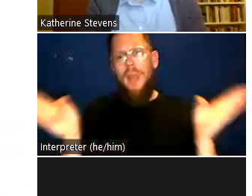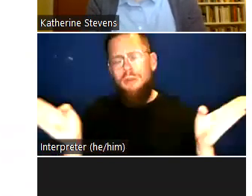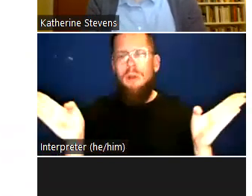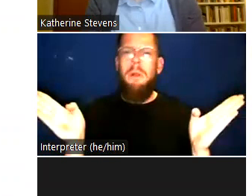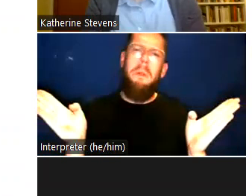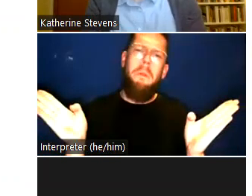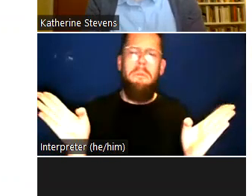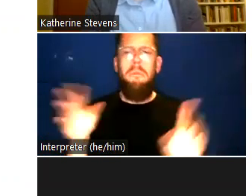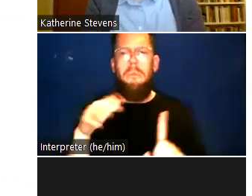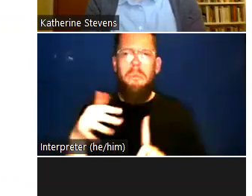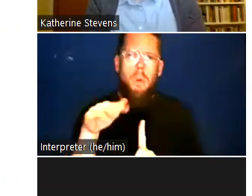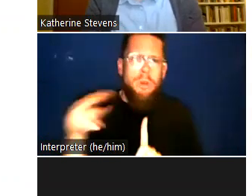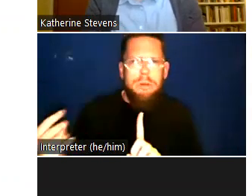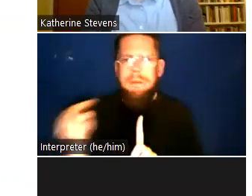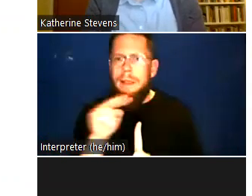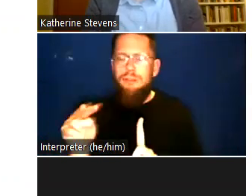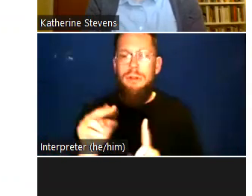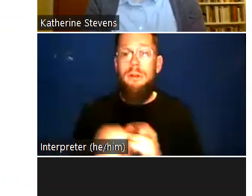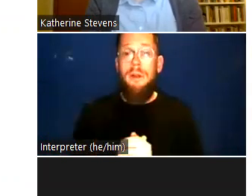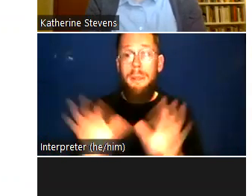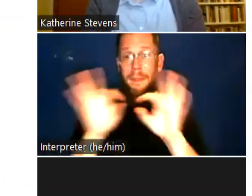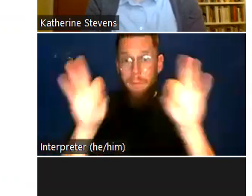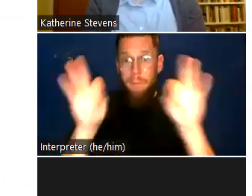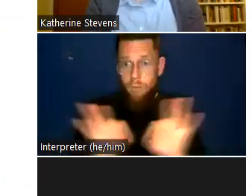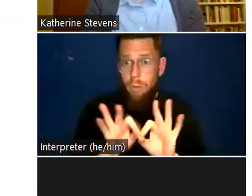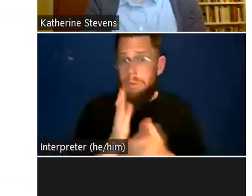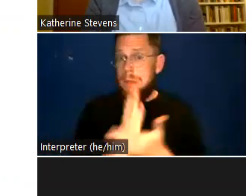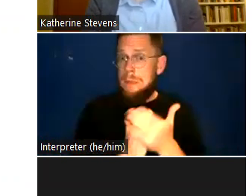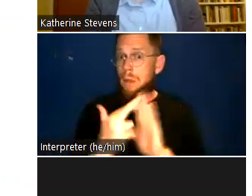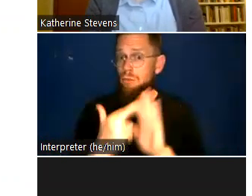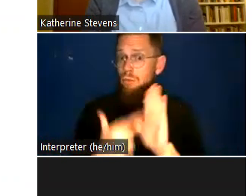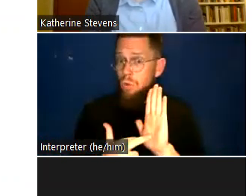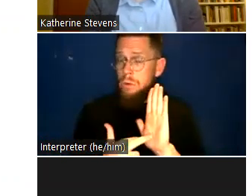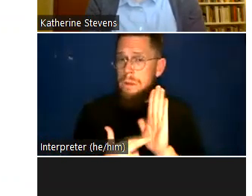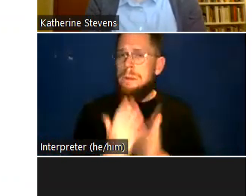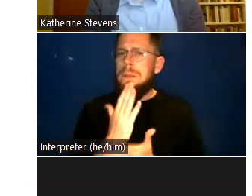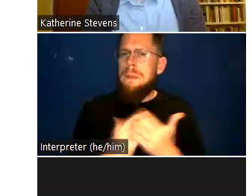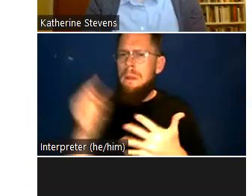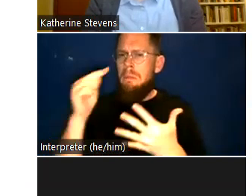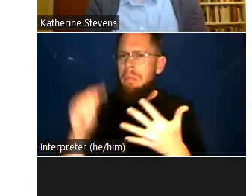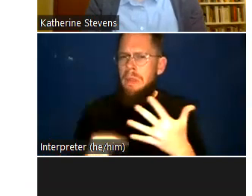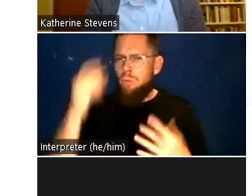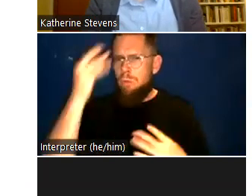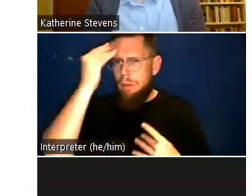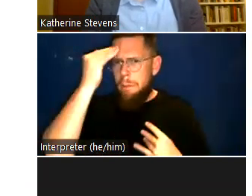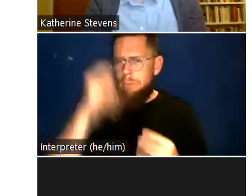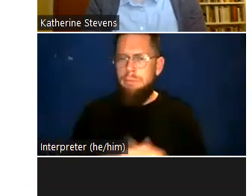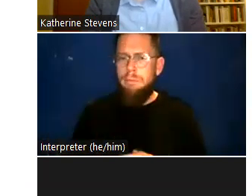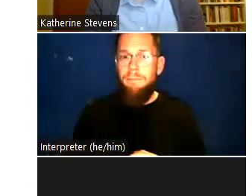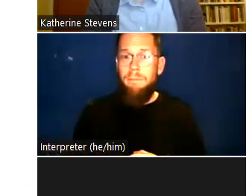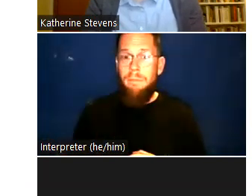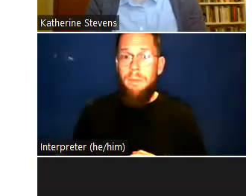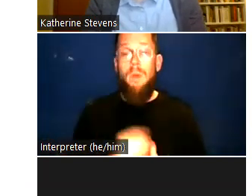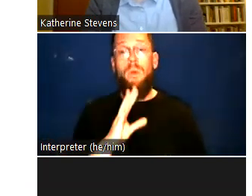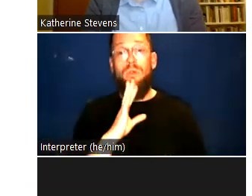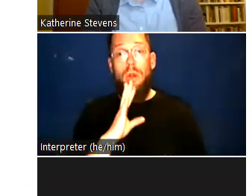budget form. I'll talk about some key rules and some considerations when making your budgets. I'll go over the budget